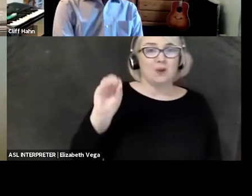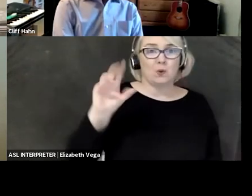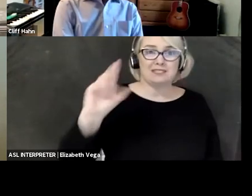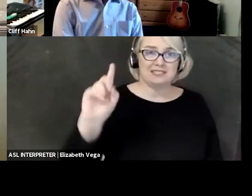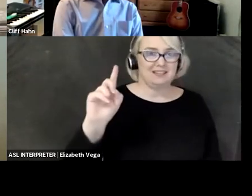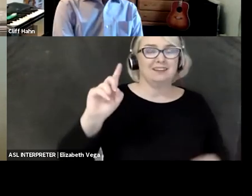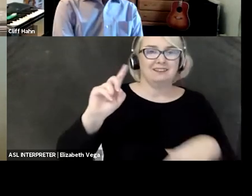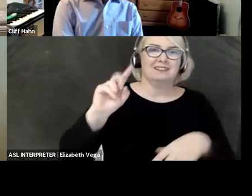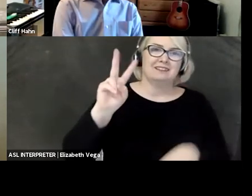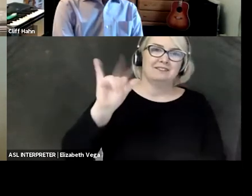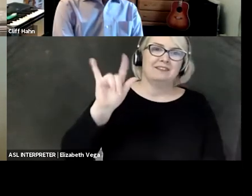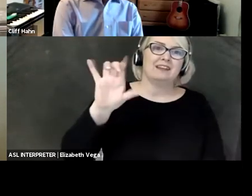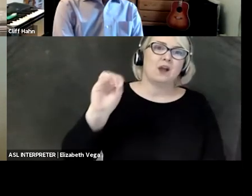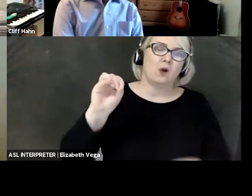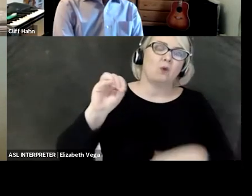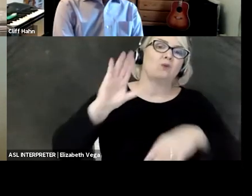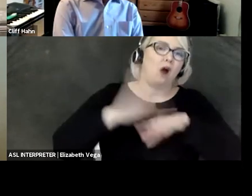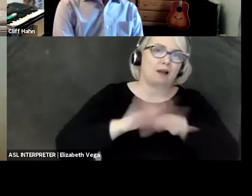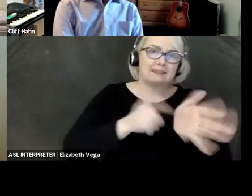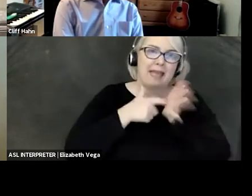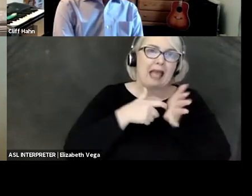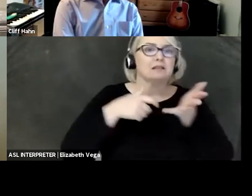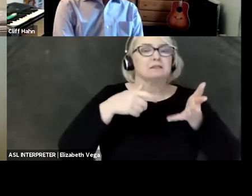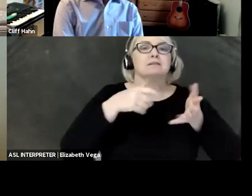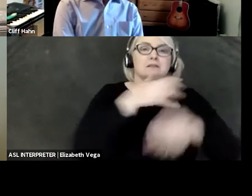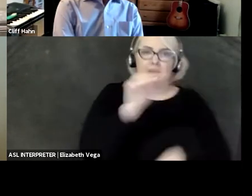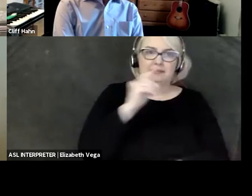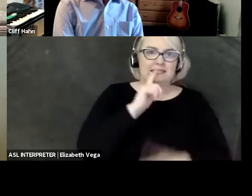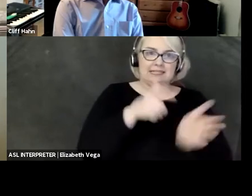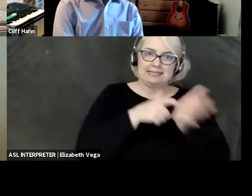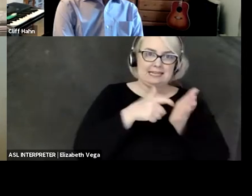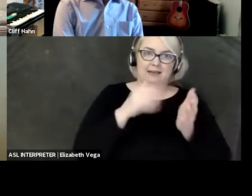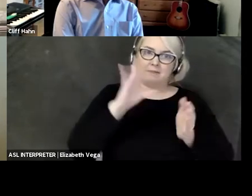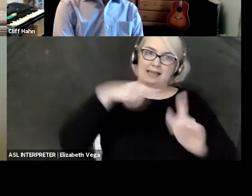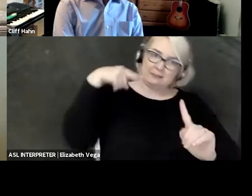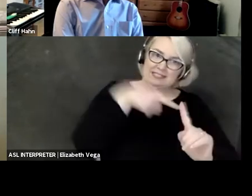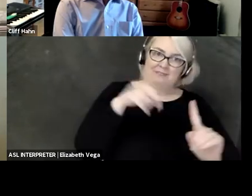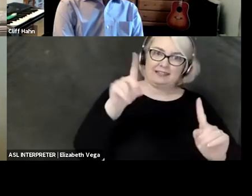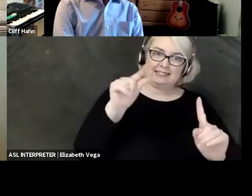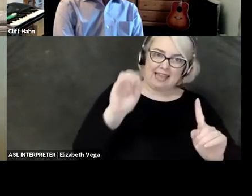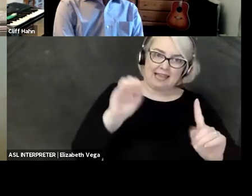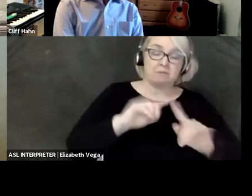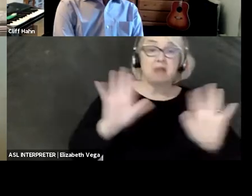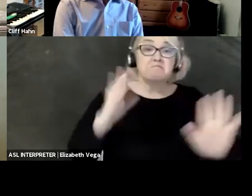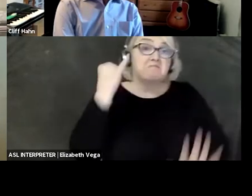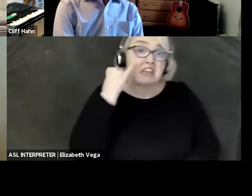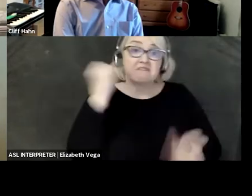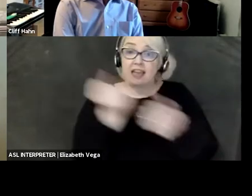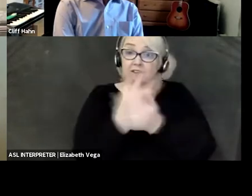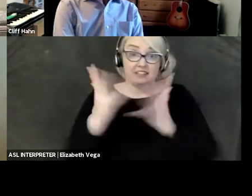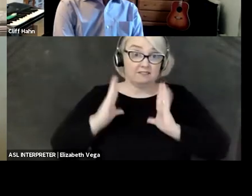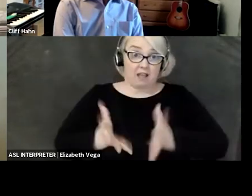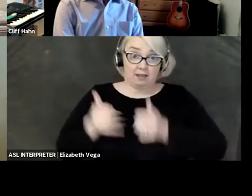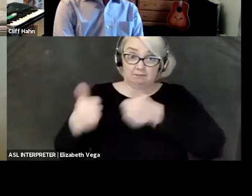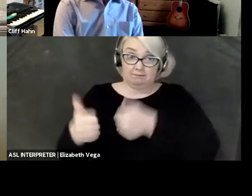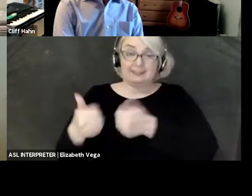at this date and we need to finish it at this time. But assuming everything's okay, we now have